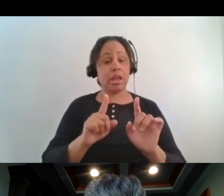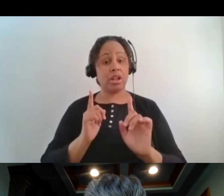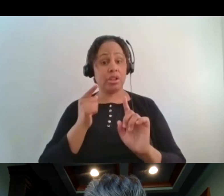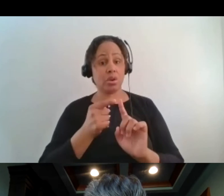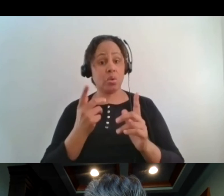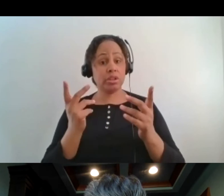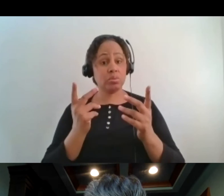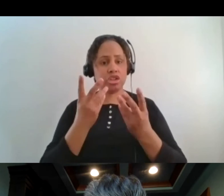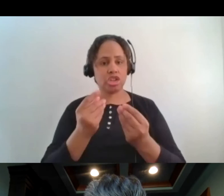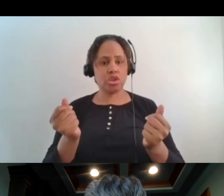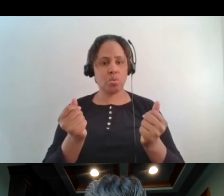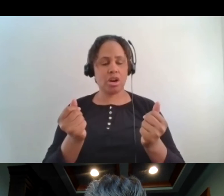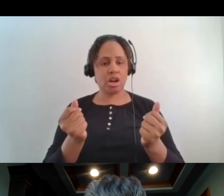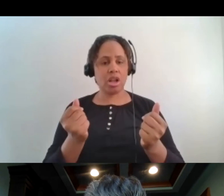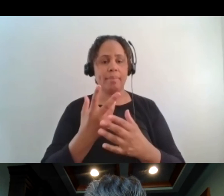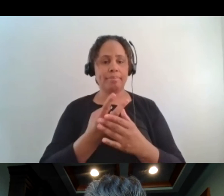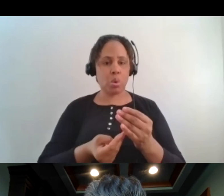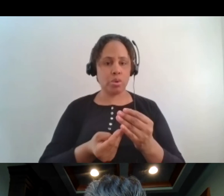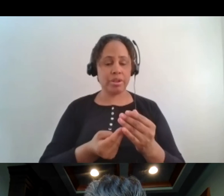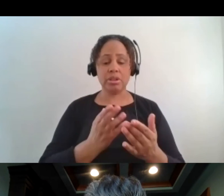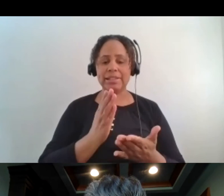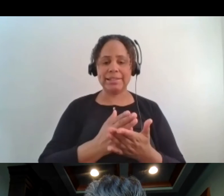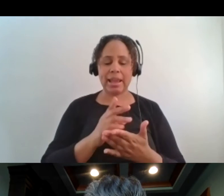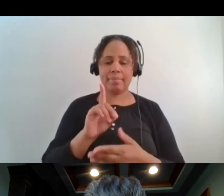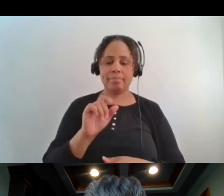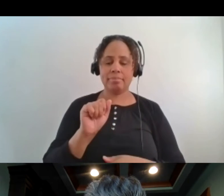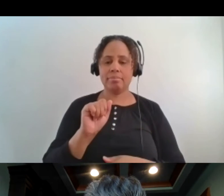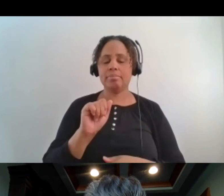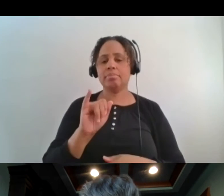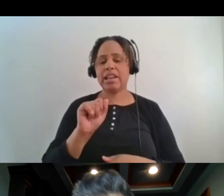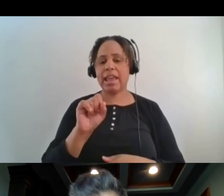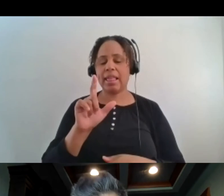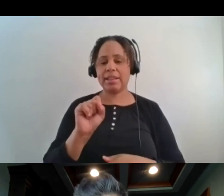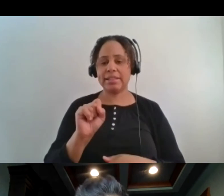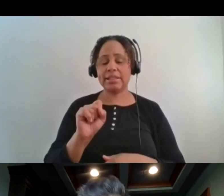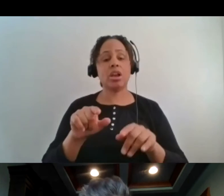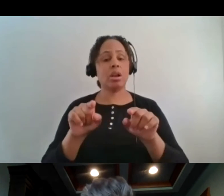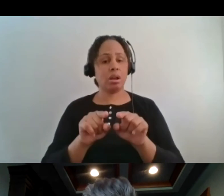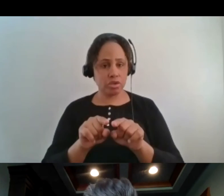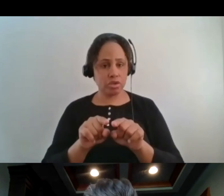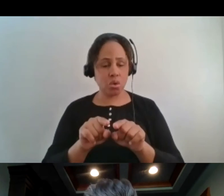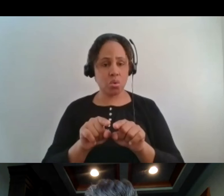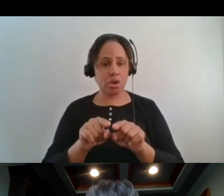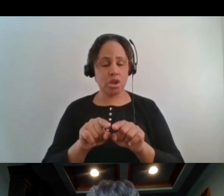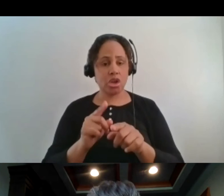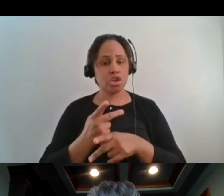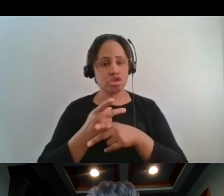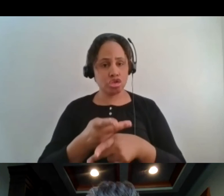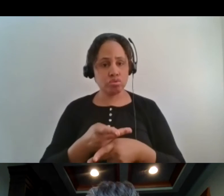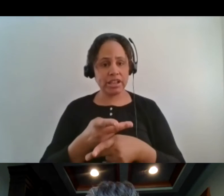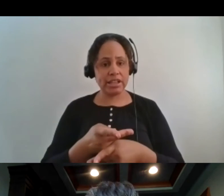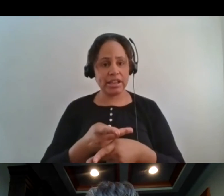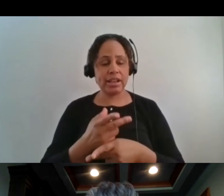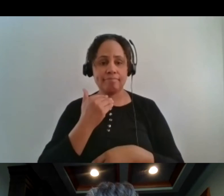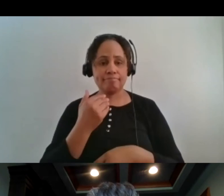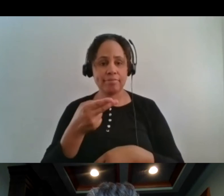both, get you off dialysis or prevent you from ending up on dialysis, and also treat your diabetes. And